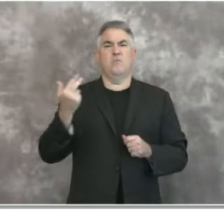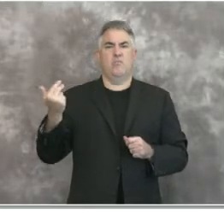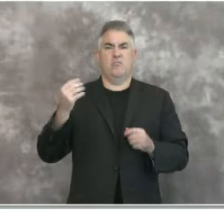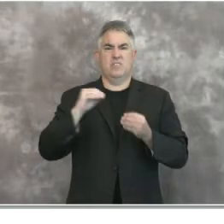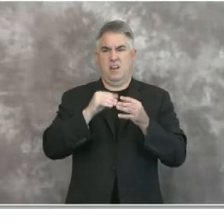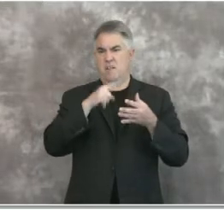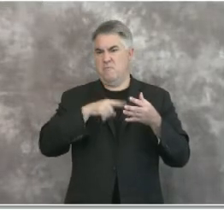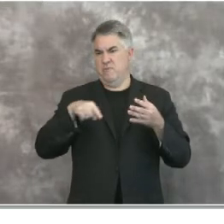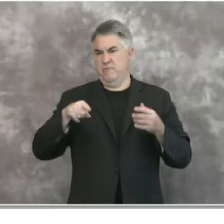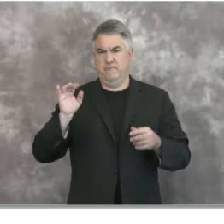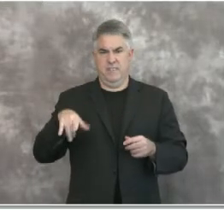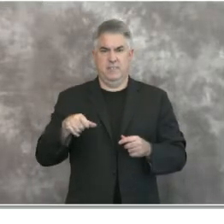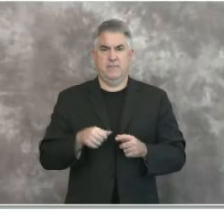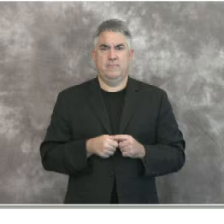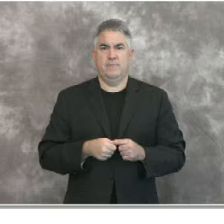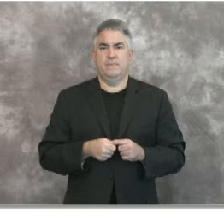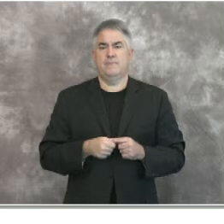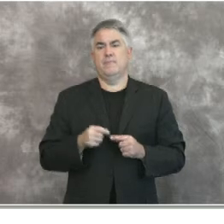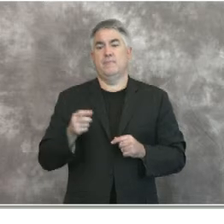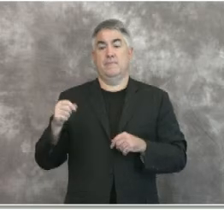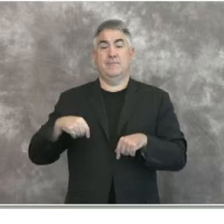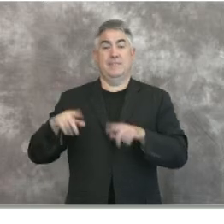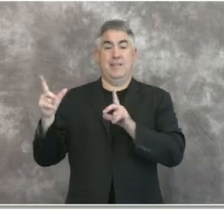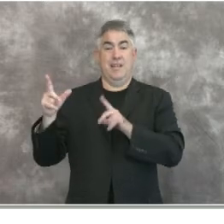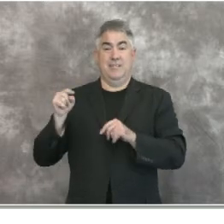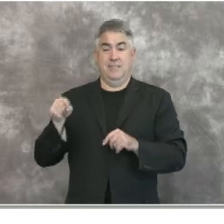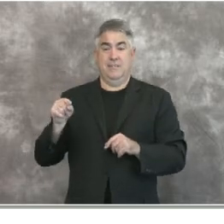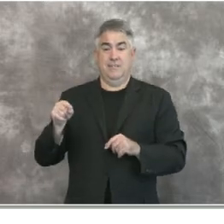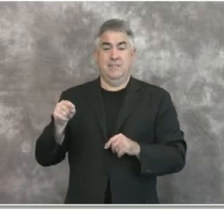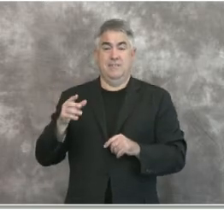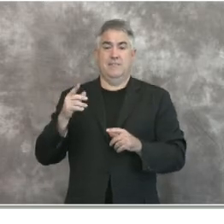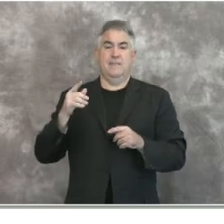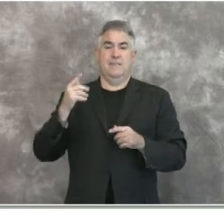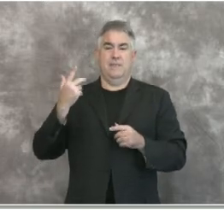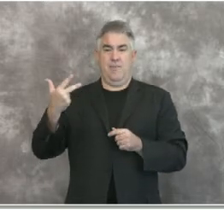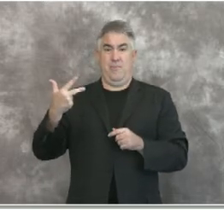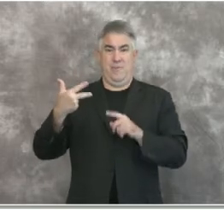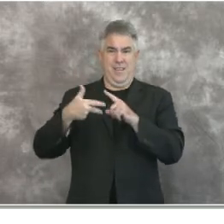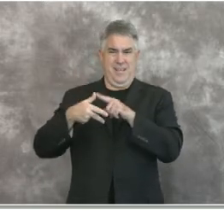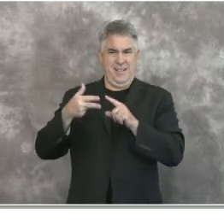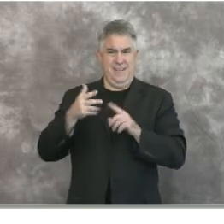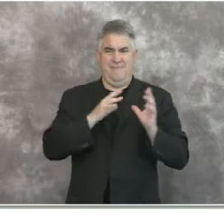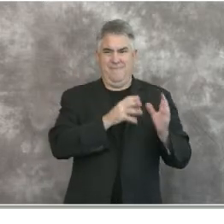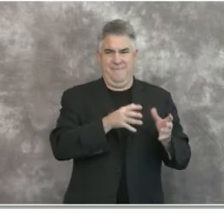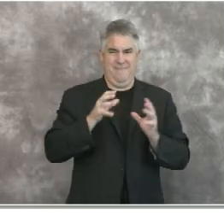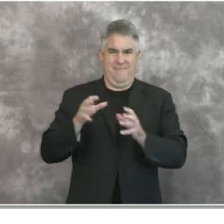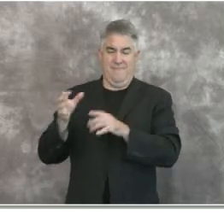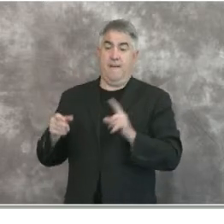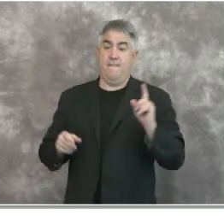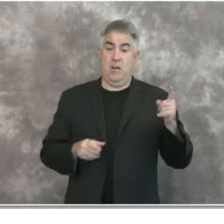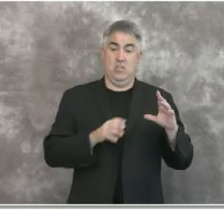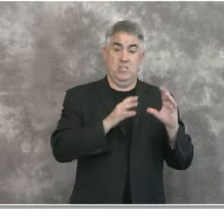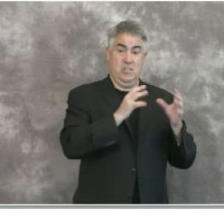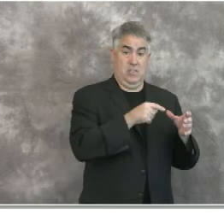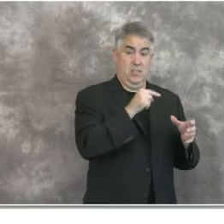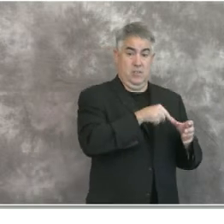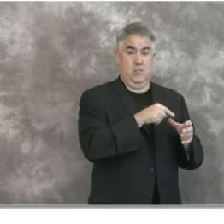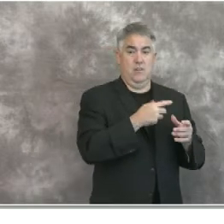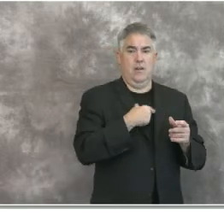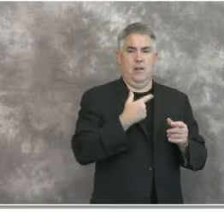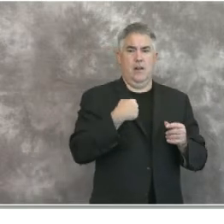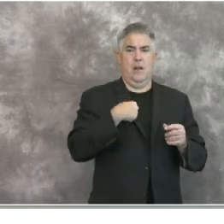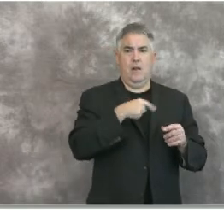you on a previous slide, in a previous effort, we focused in on the three that by themselves would cause us to move